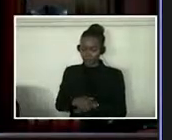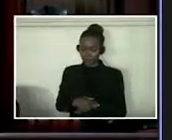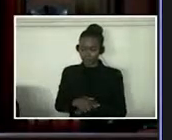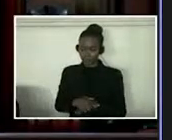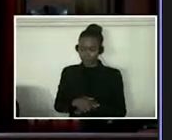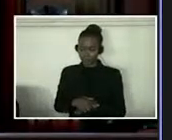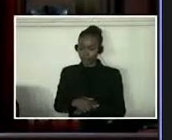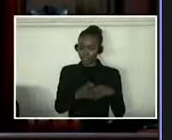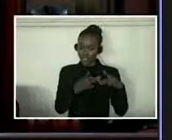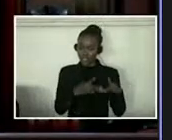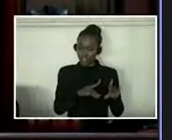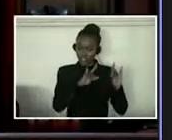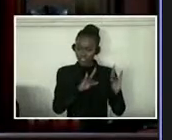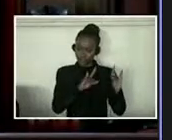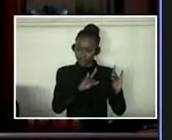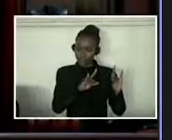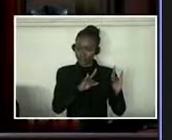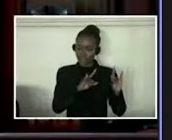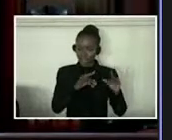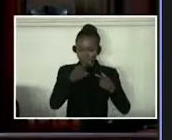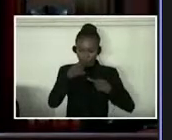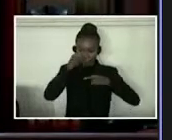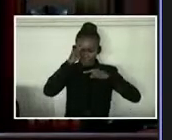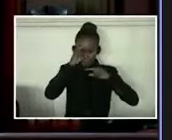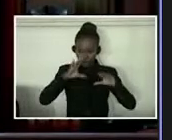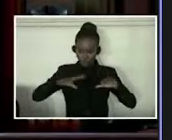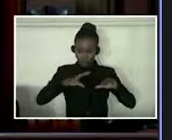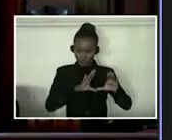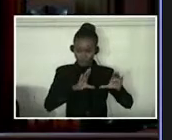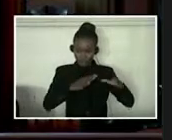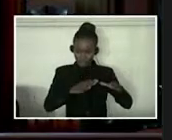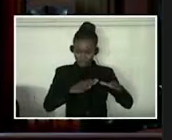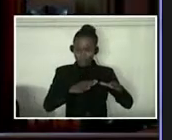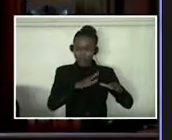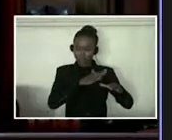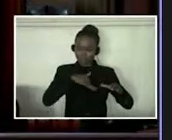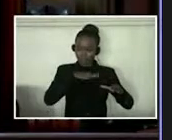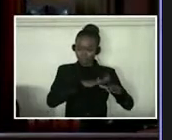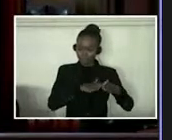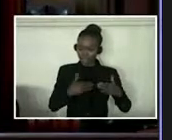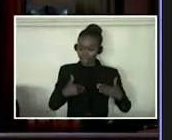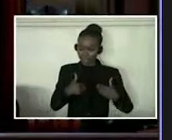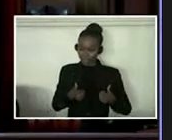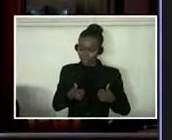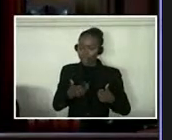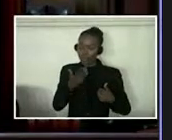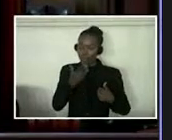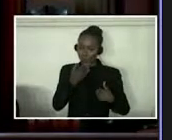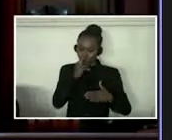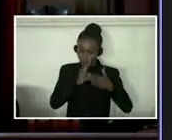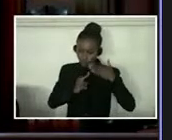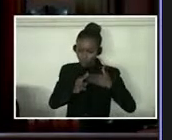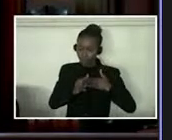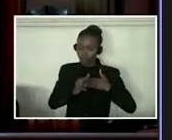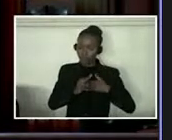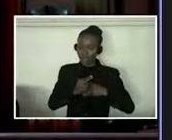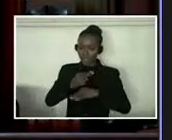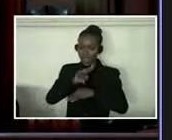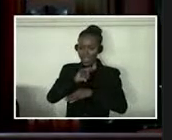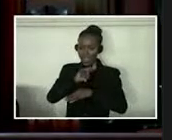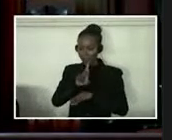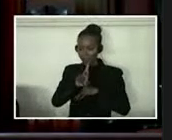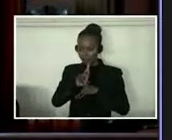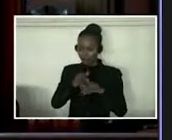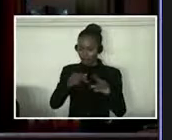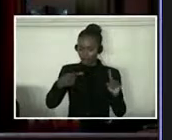will be the chairperson of the portfolio committee on health honorable nr majola